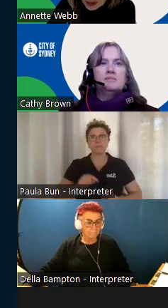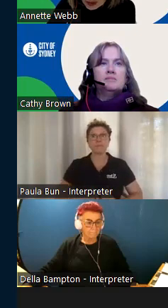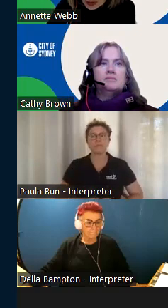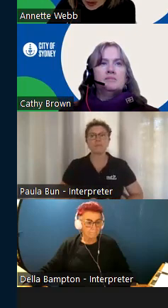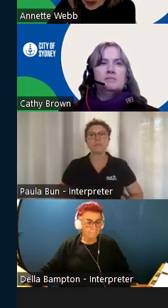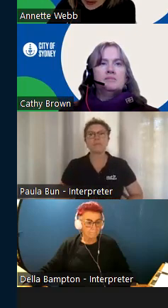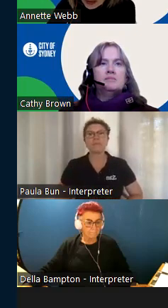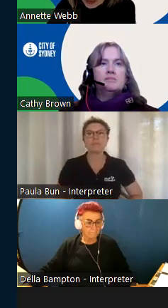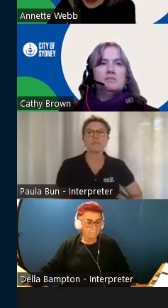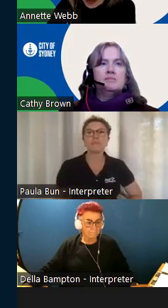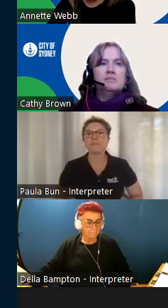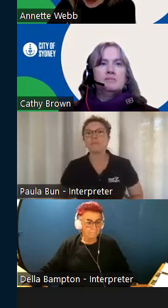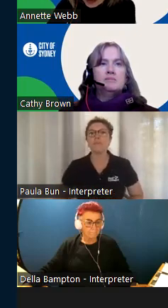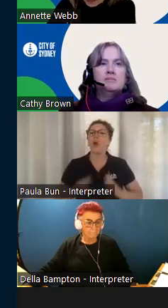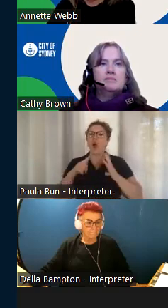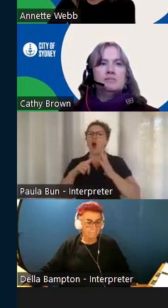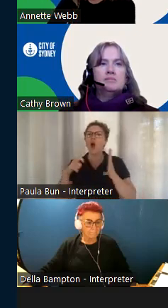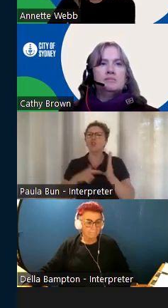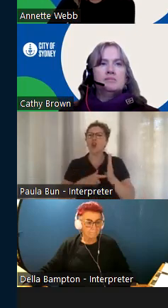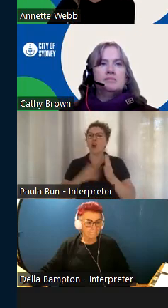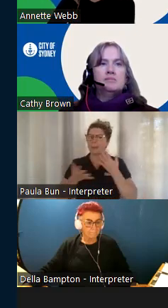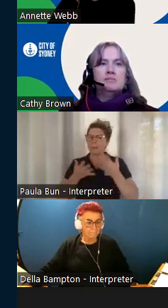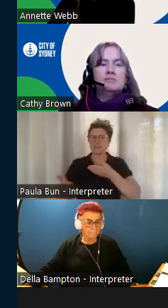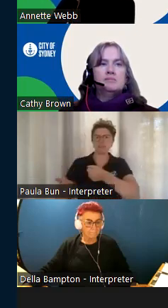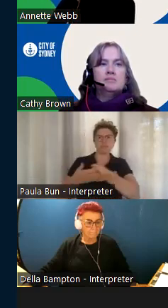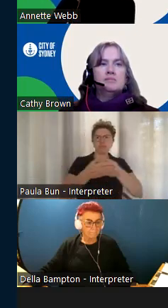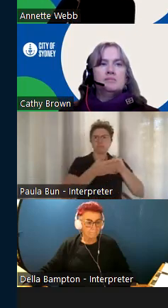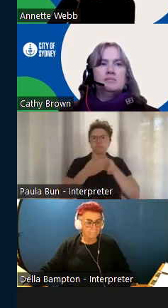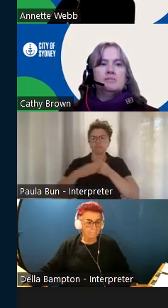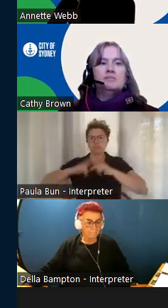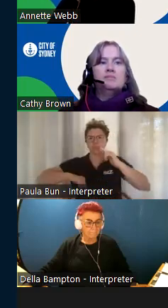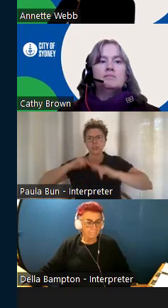Is mid-October is the estimated timeline of the finished refurb?